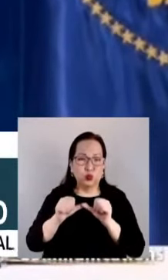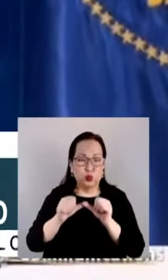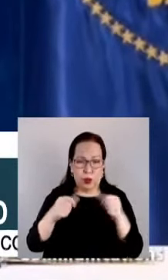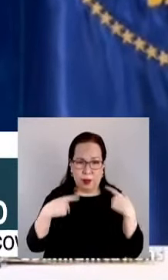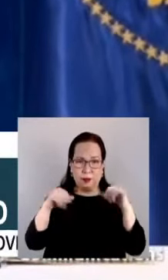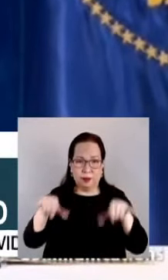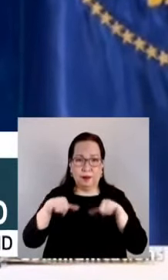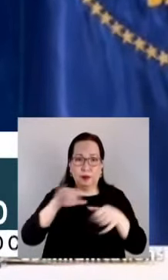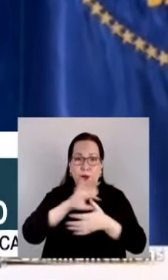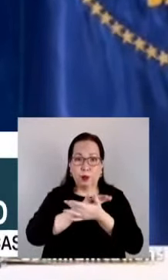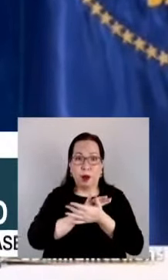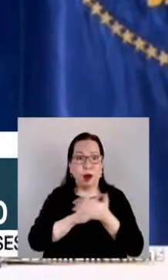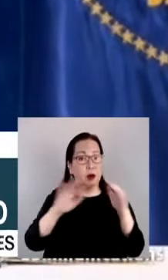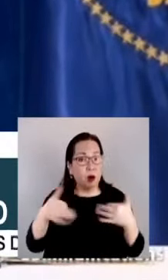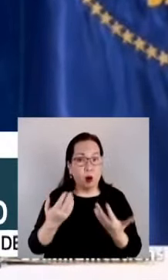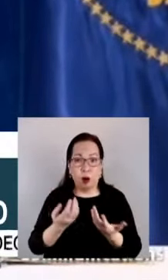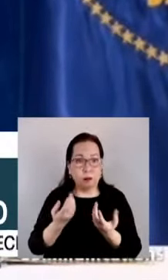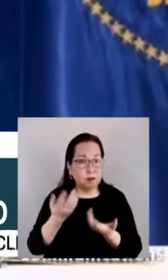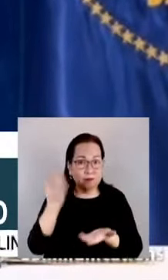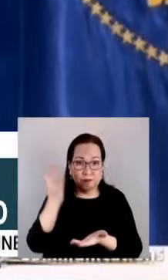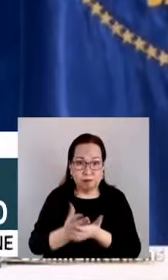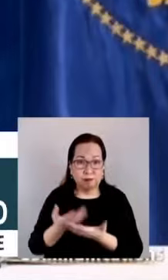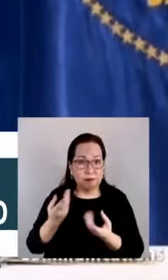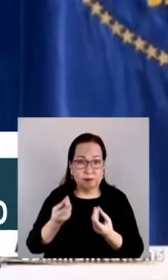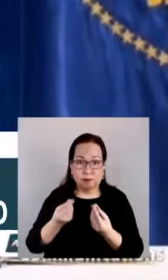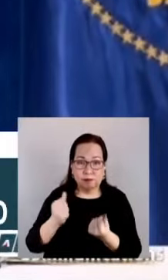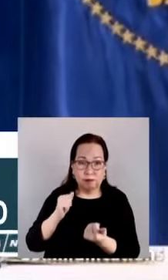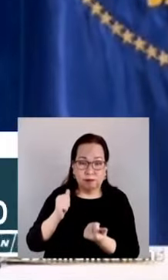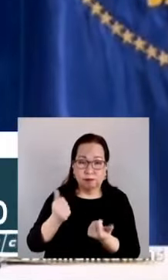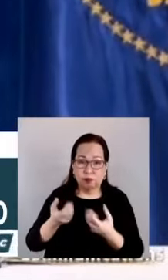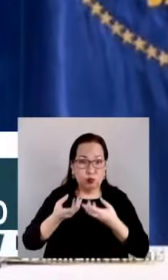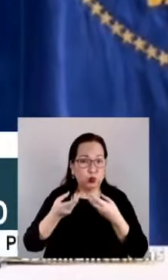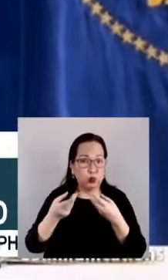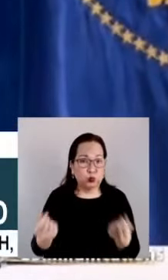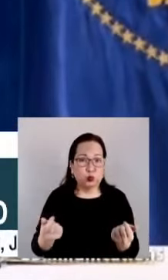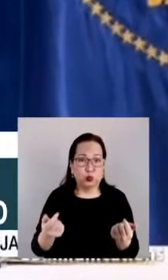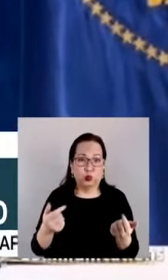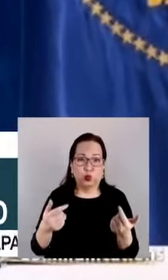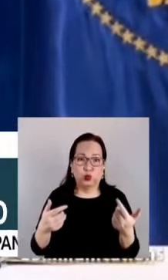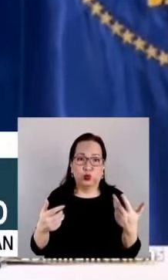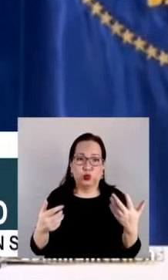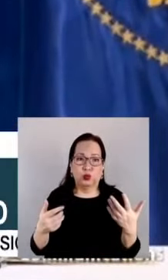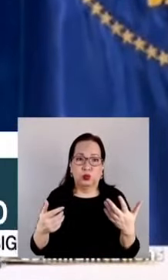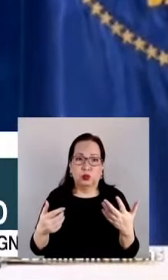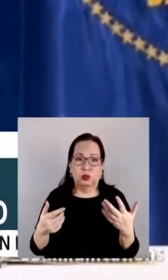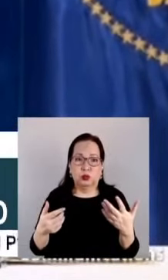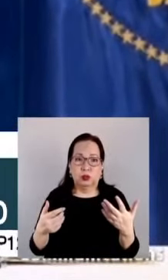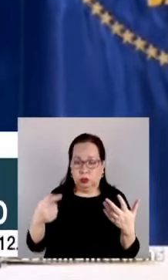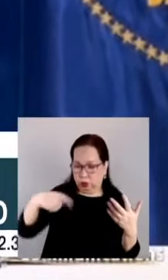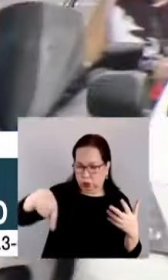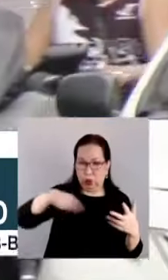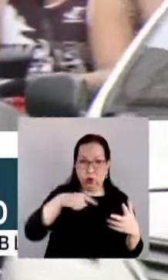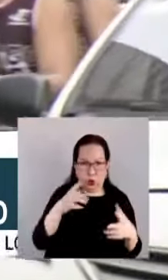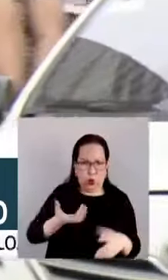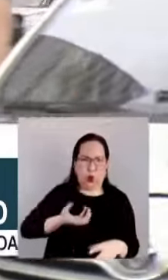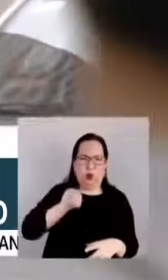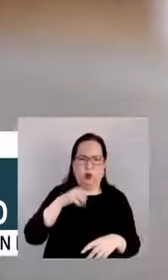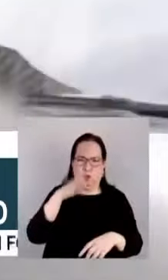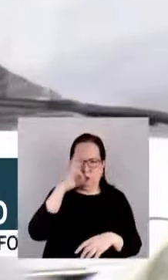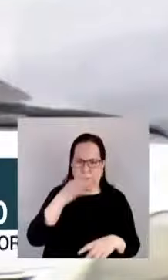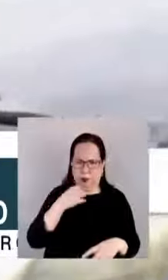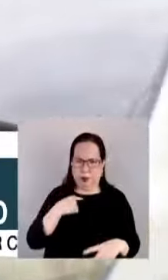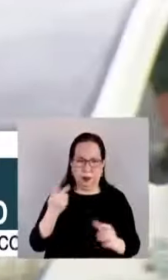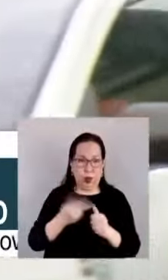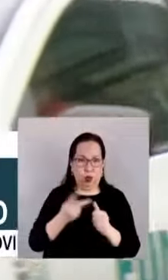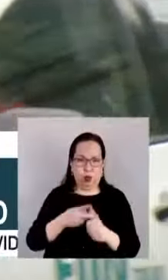that we can get rid of it sa ating, I do not care about the other nations, bayan natin